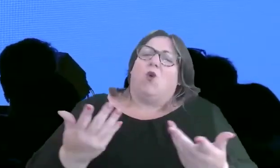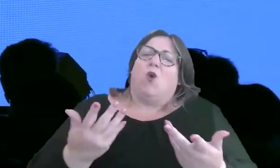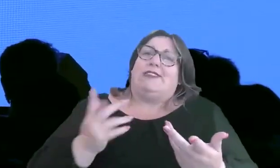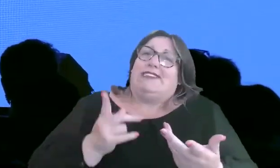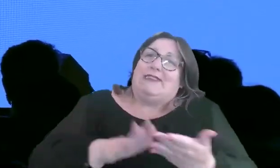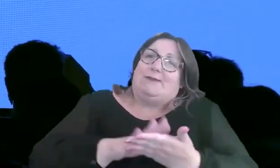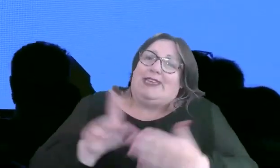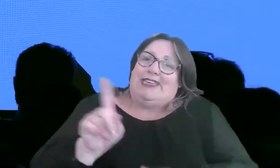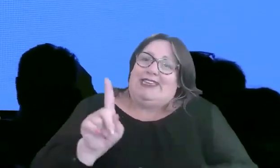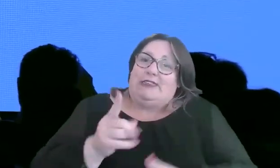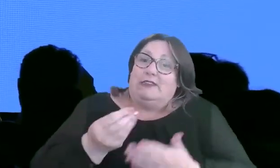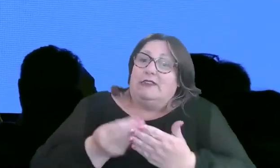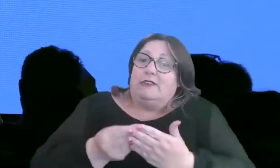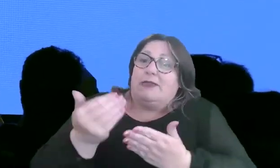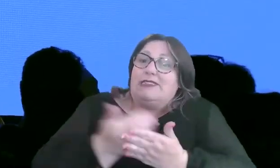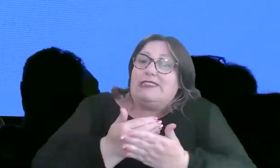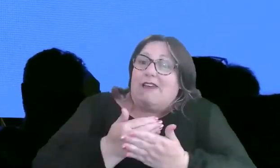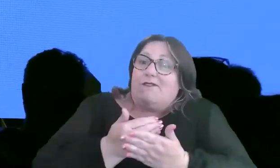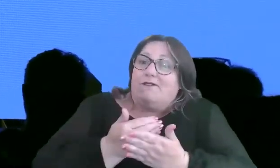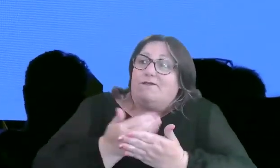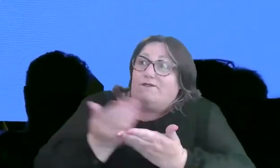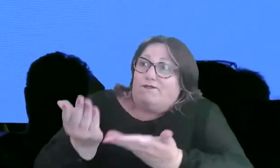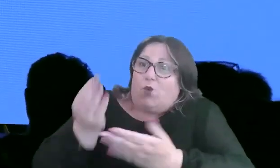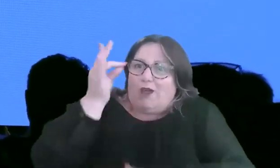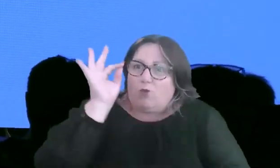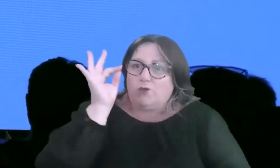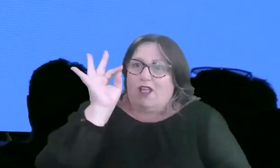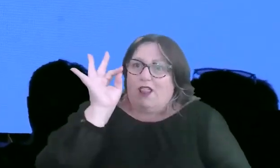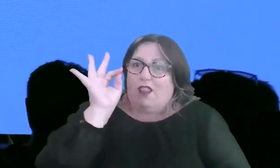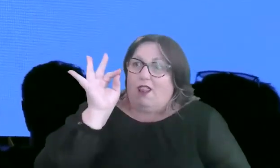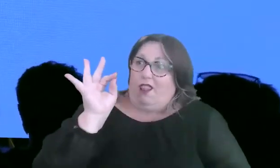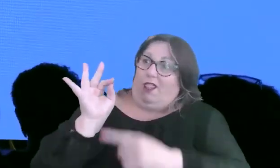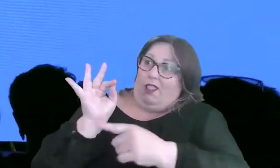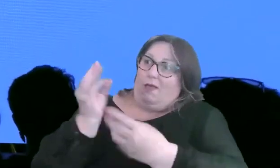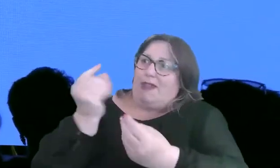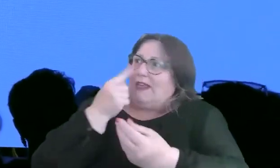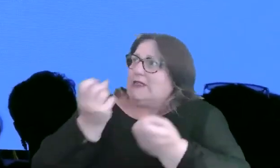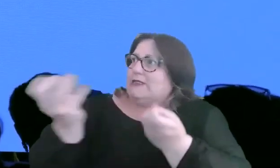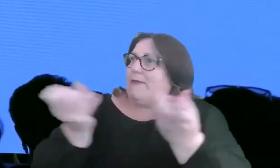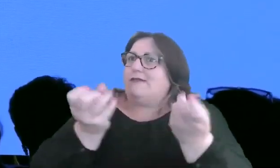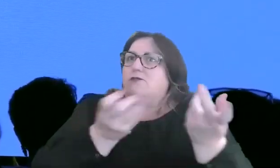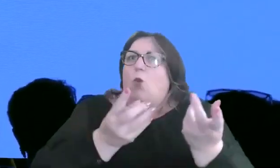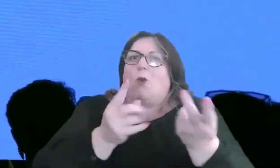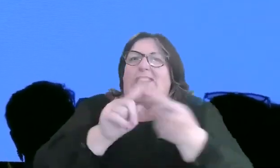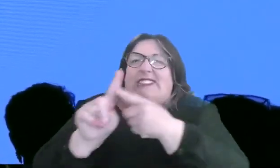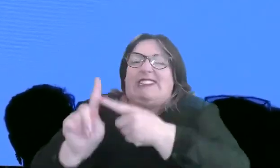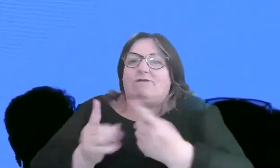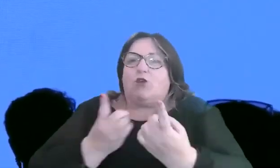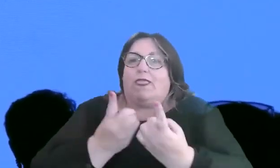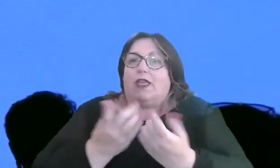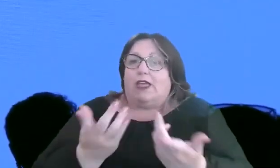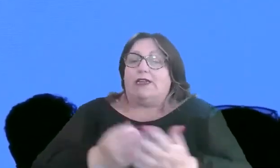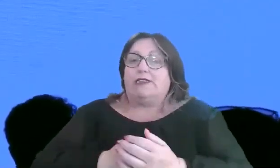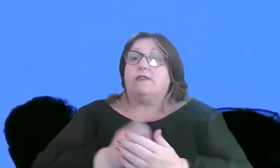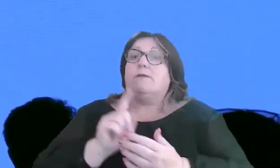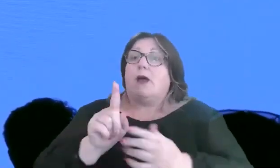councils, so they can spend their money on other things, and it turns into more growth and more investment. But most of all, it speeds